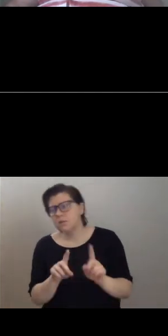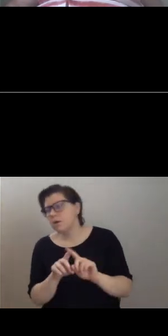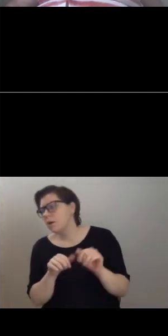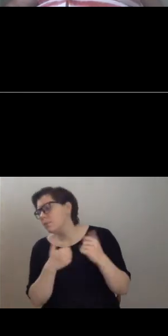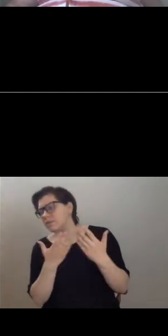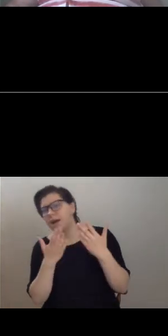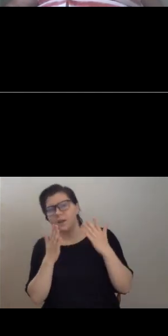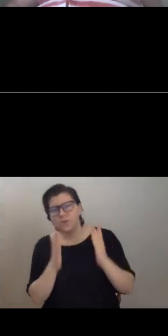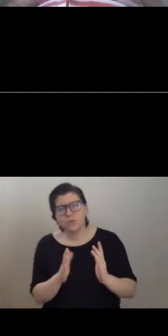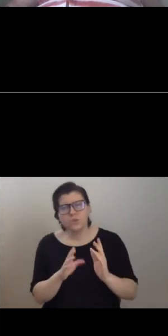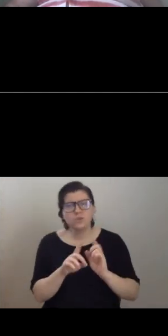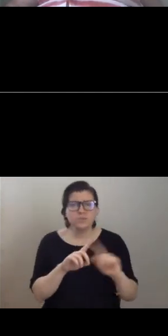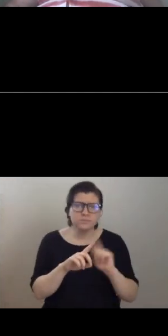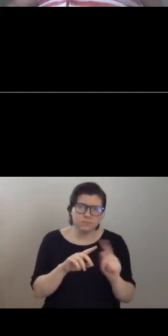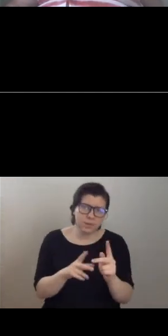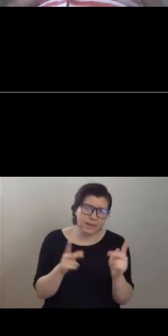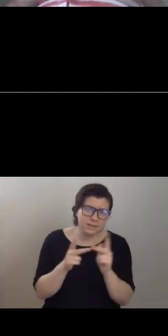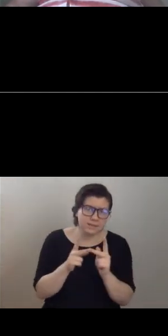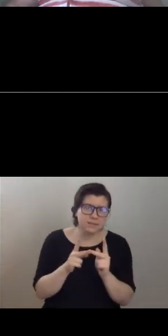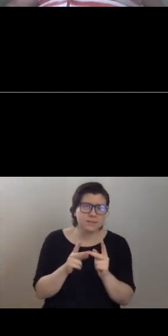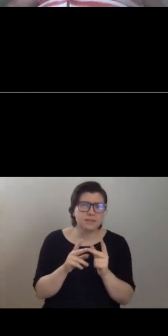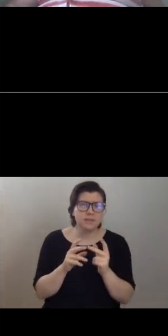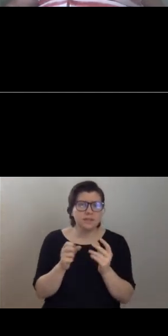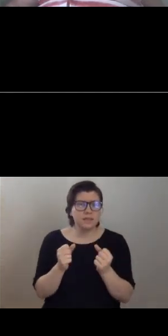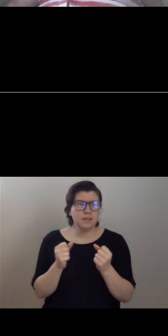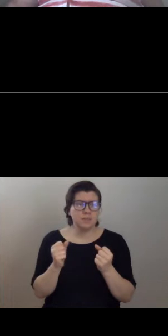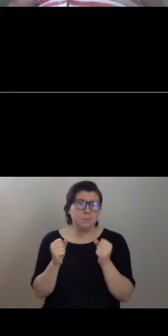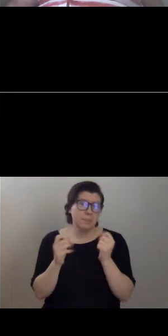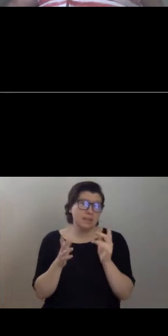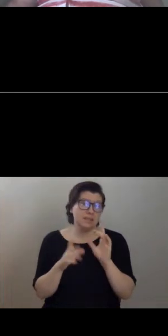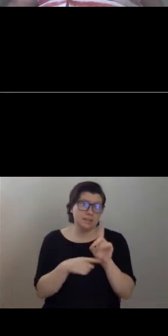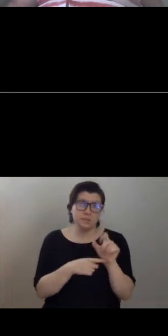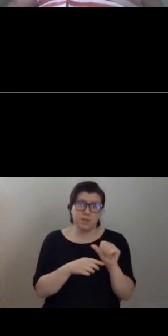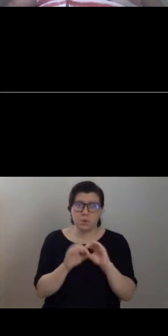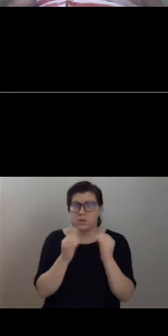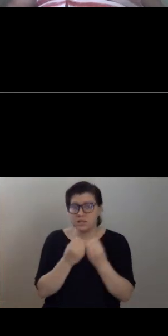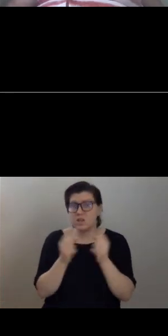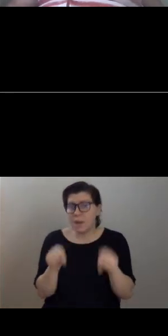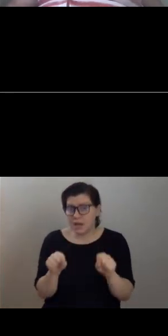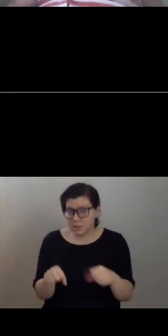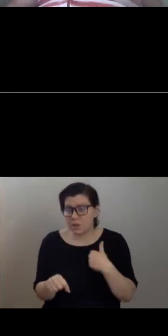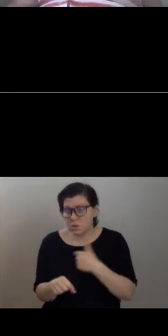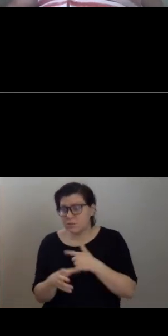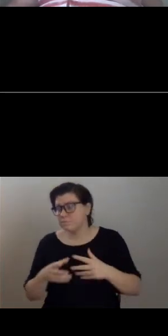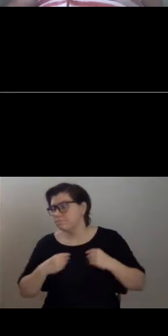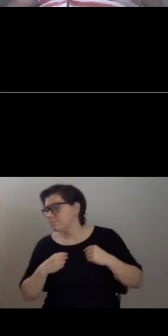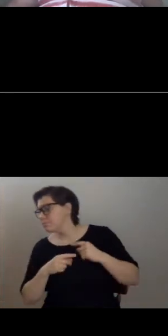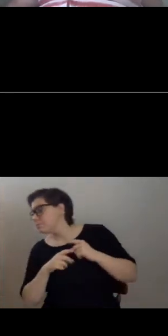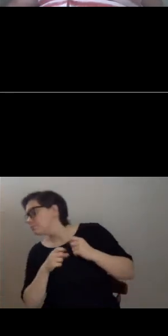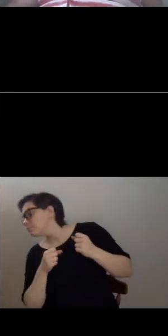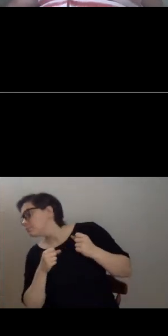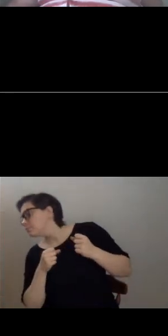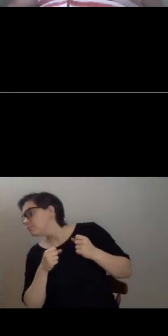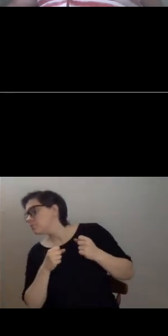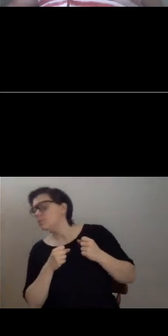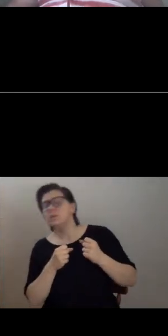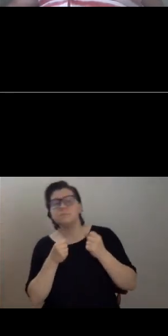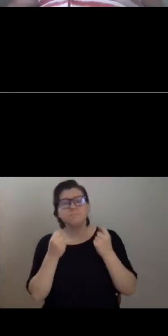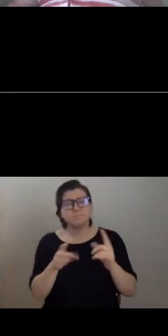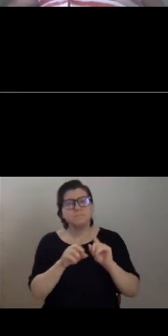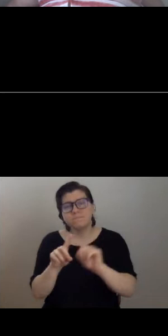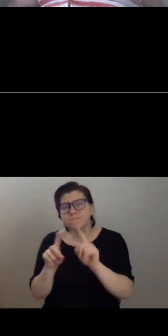places, and as many disability organizations as we could get input about the questions we should ask,